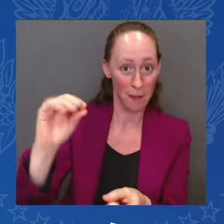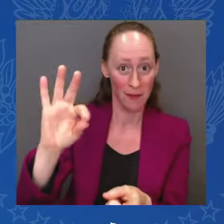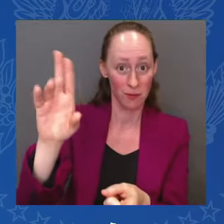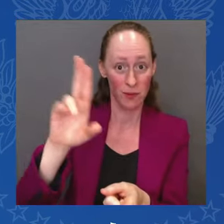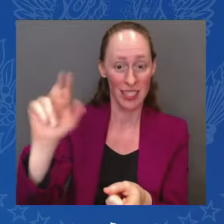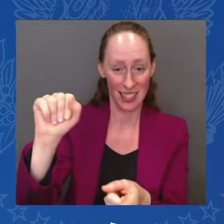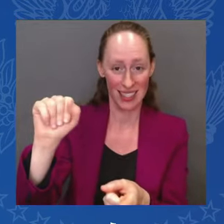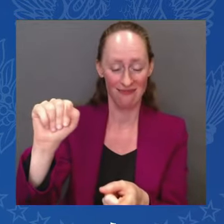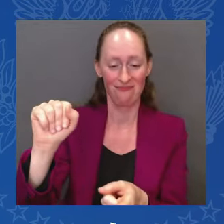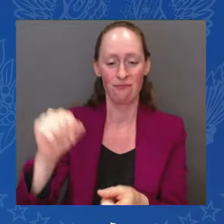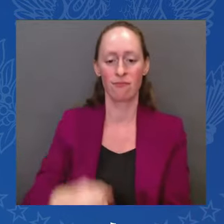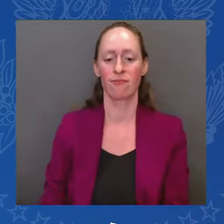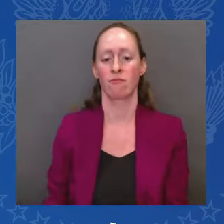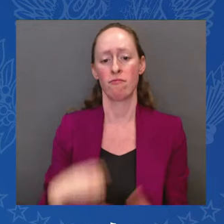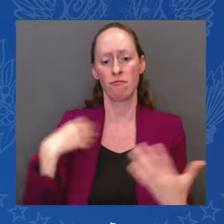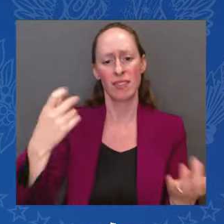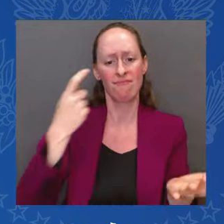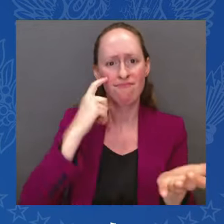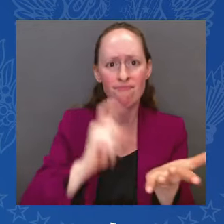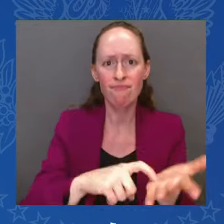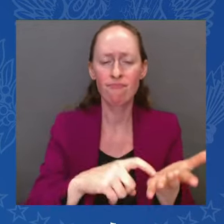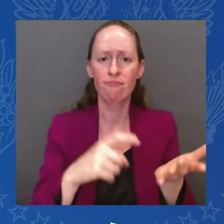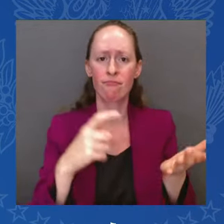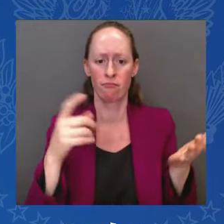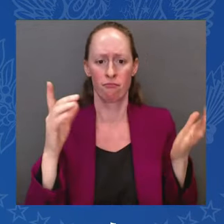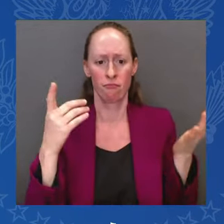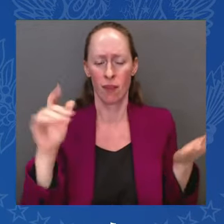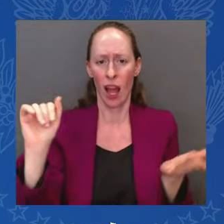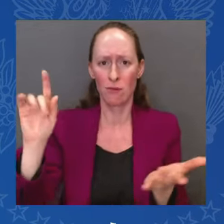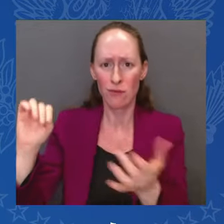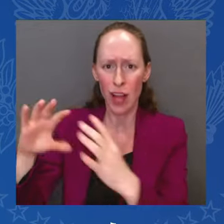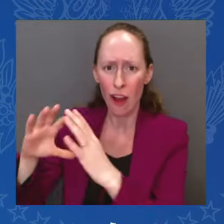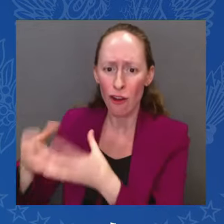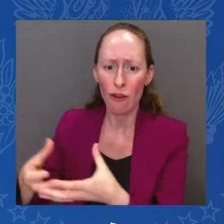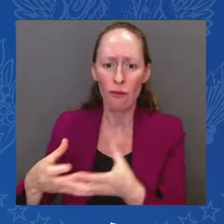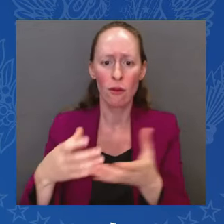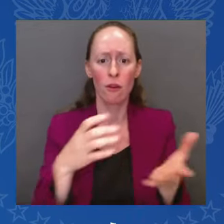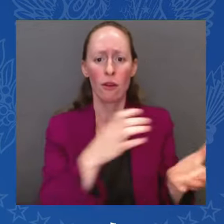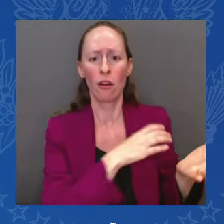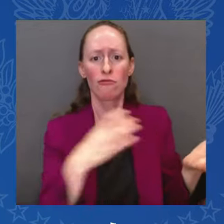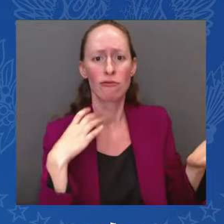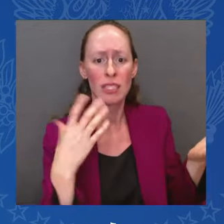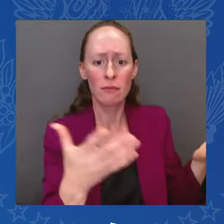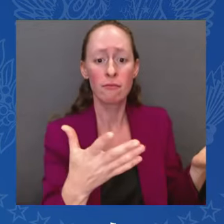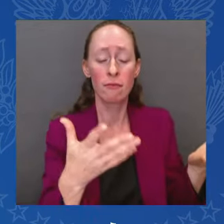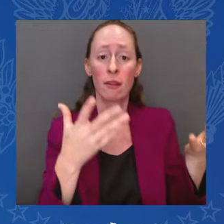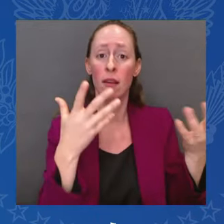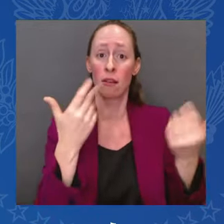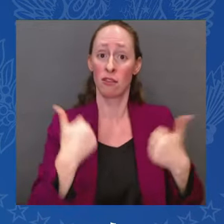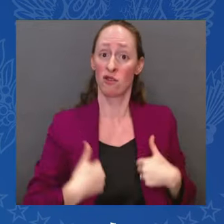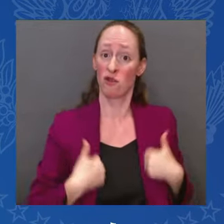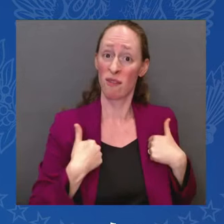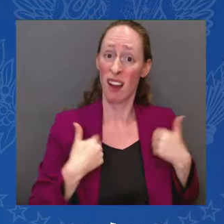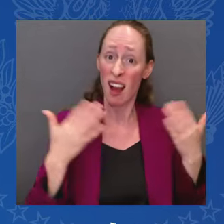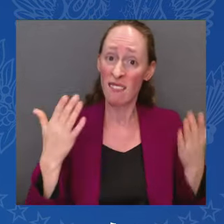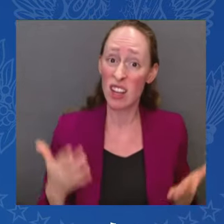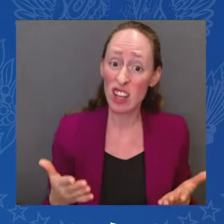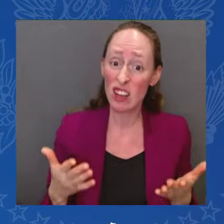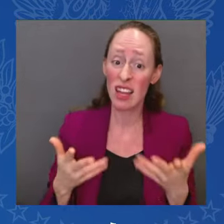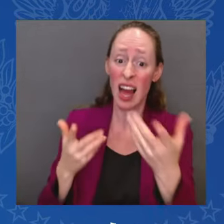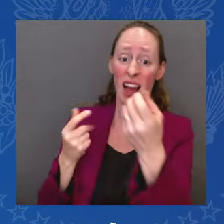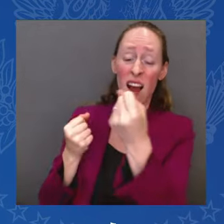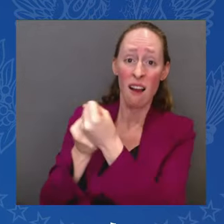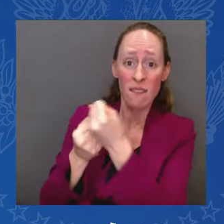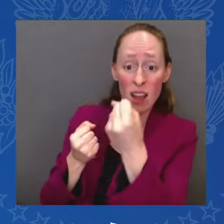members of Congress, survivors, advocates, and our incredible young leaders who raise